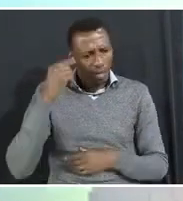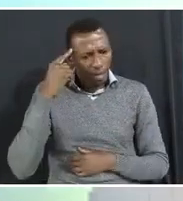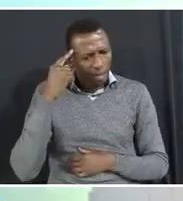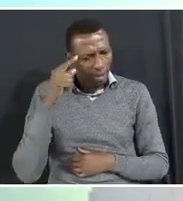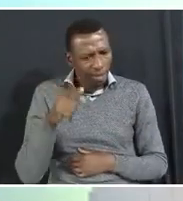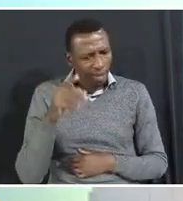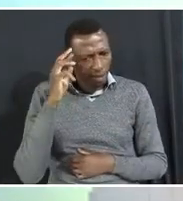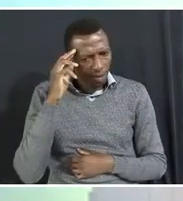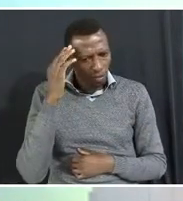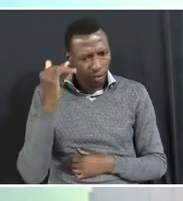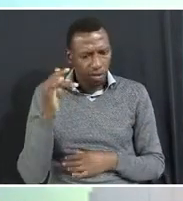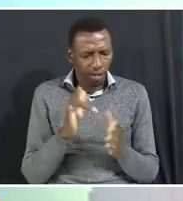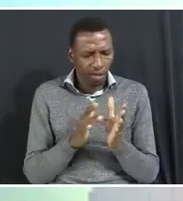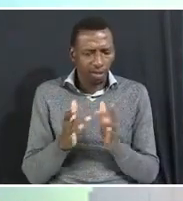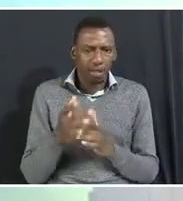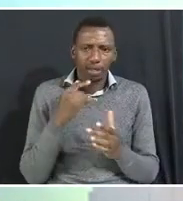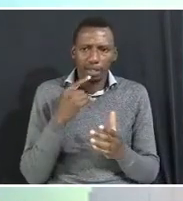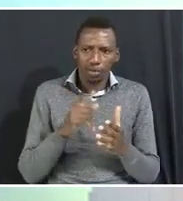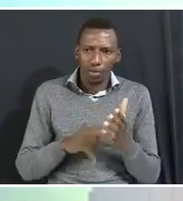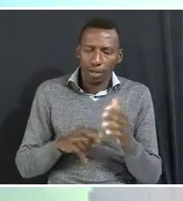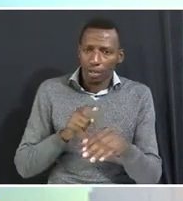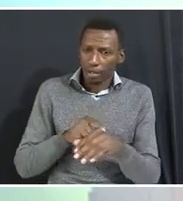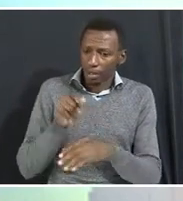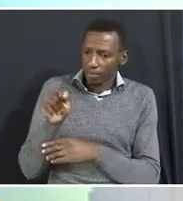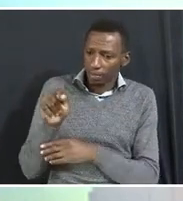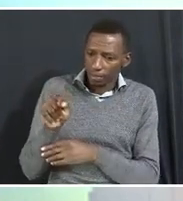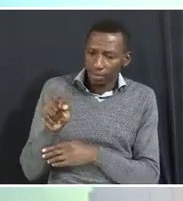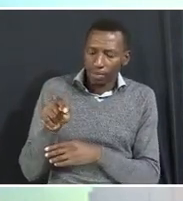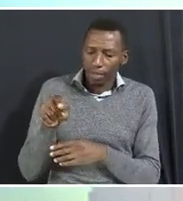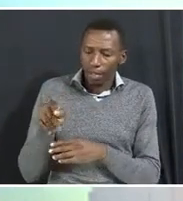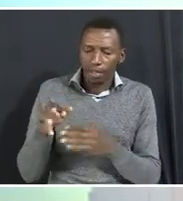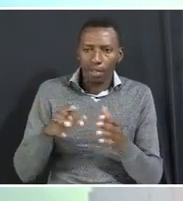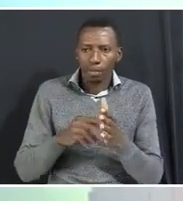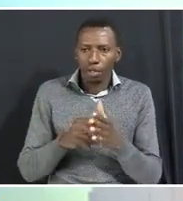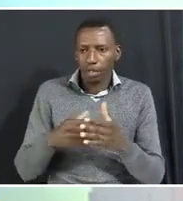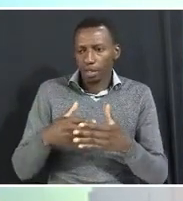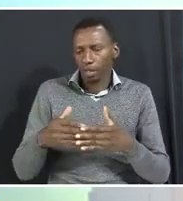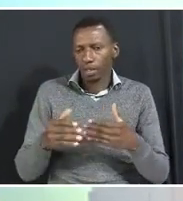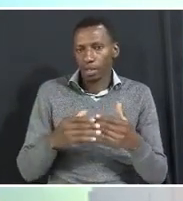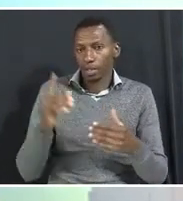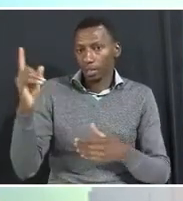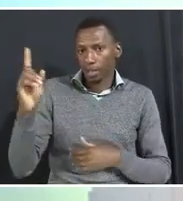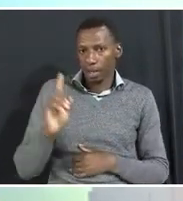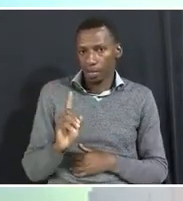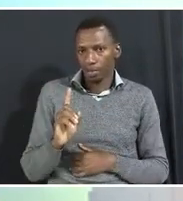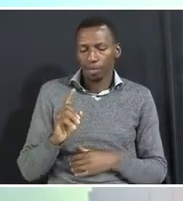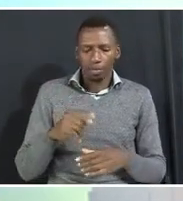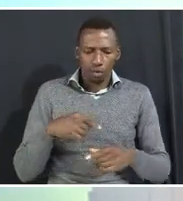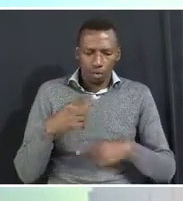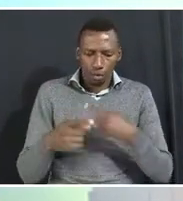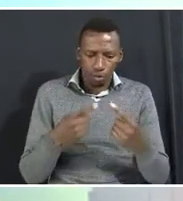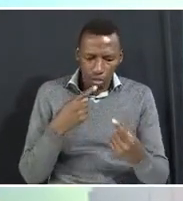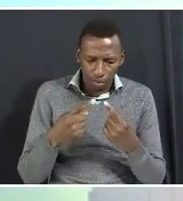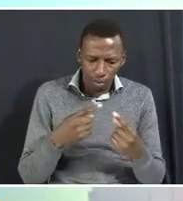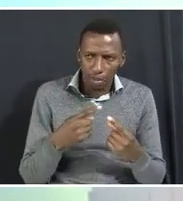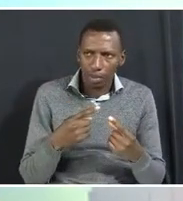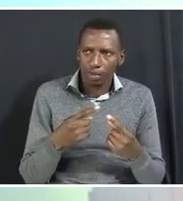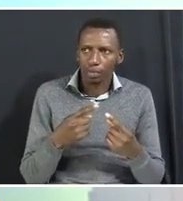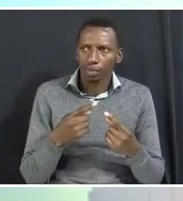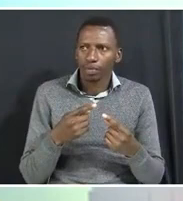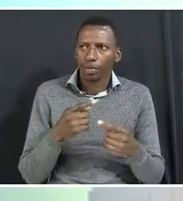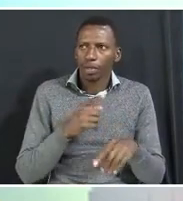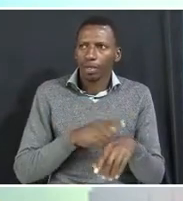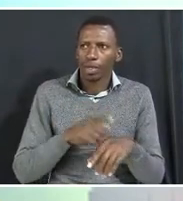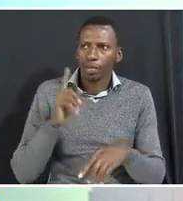then these things will become a sign of his coming. And then he continues to speak about, you know, he was answering the